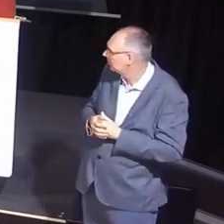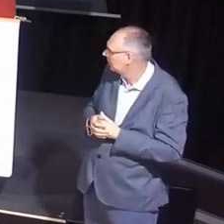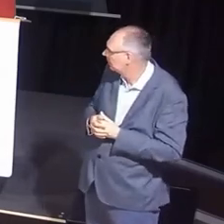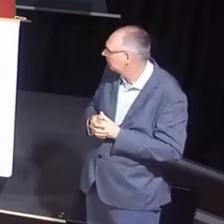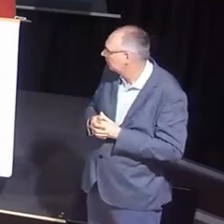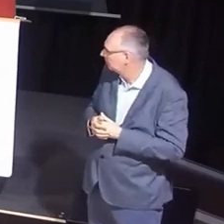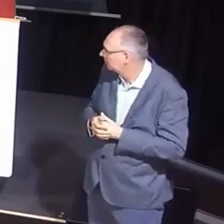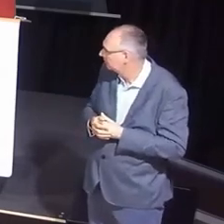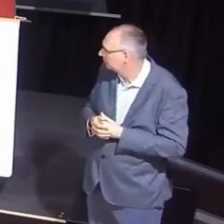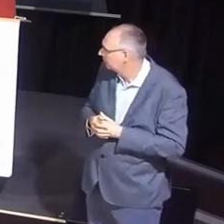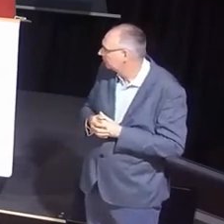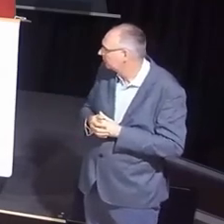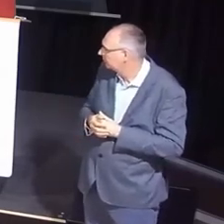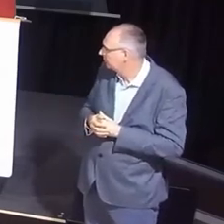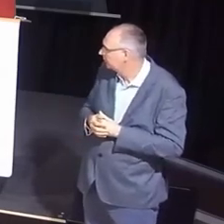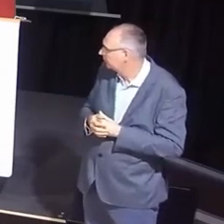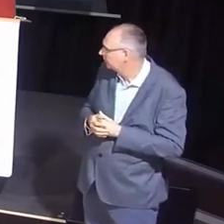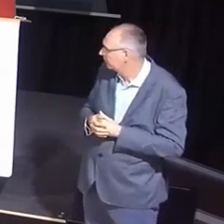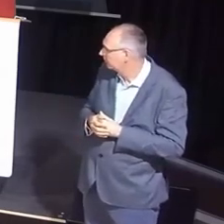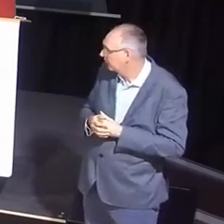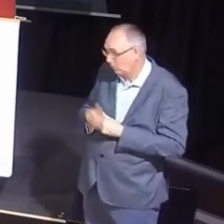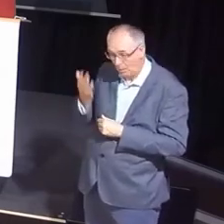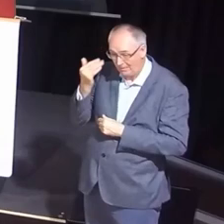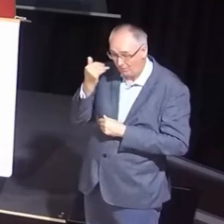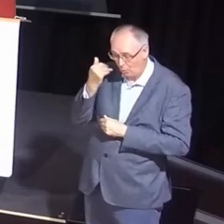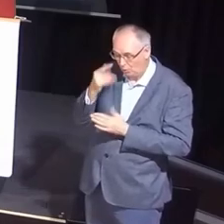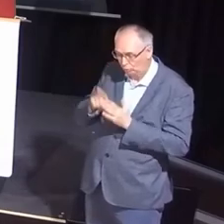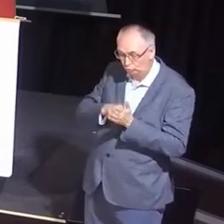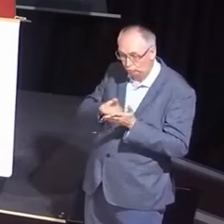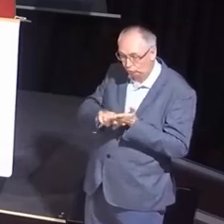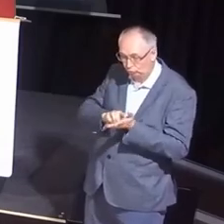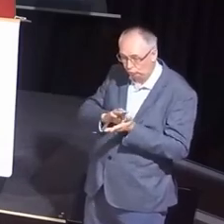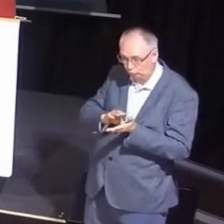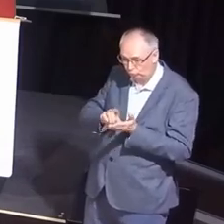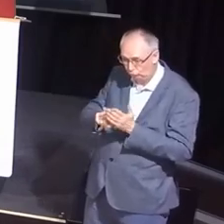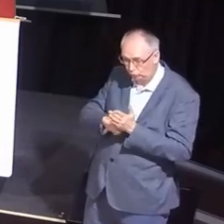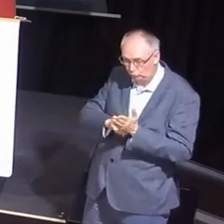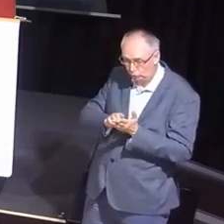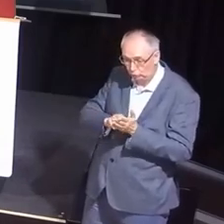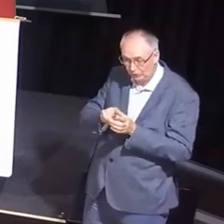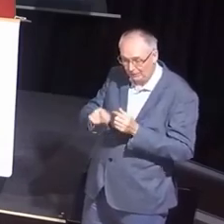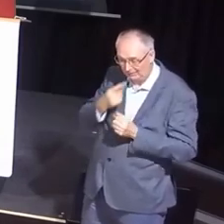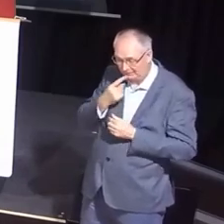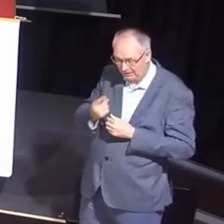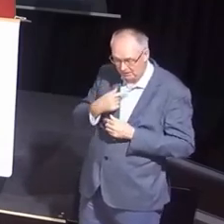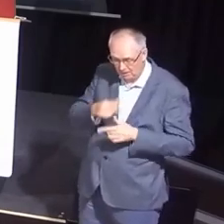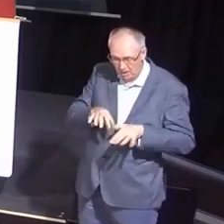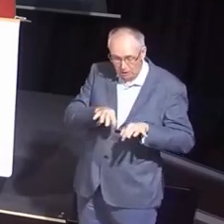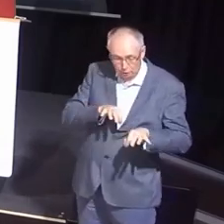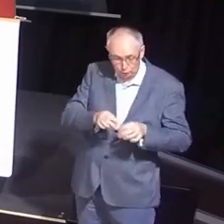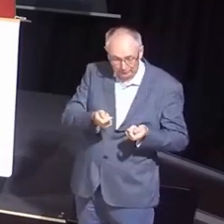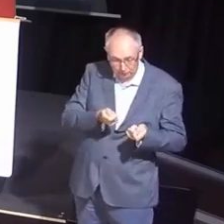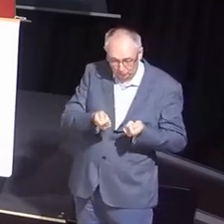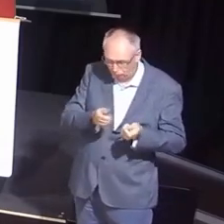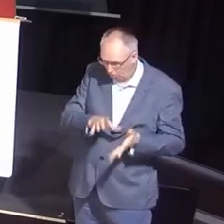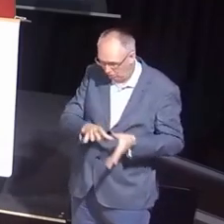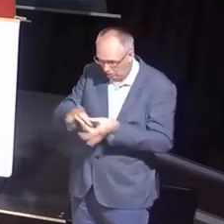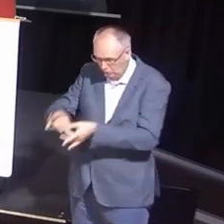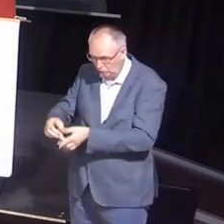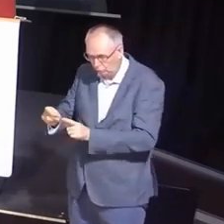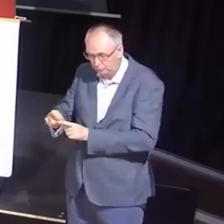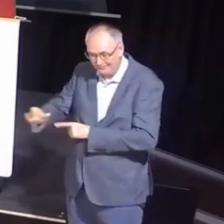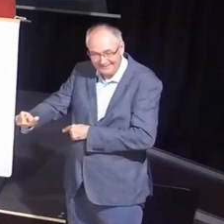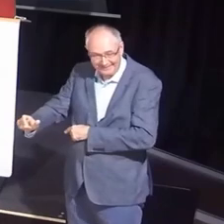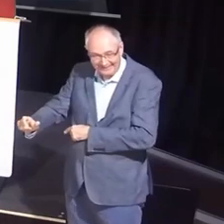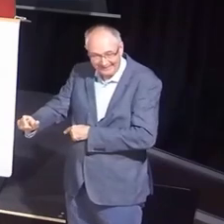me, like Jamie mentioned earlier, I can connect my Switch controller to a PC, which opened up